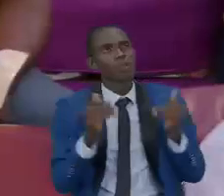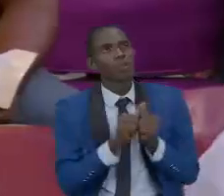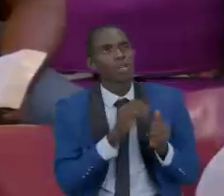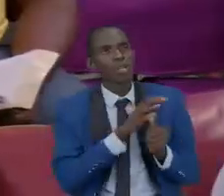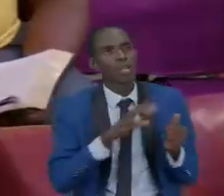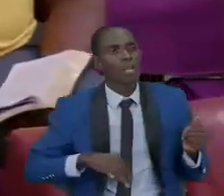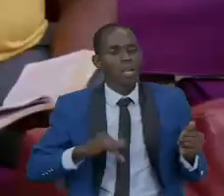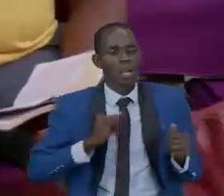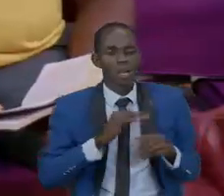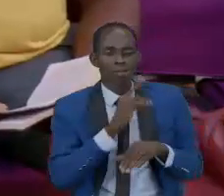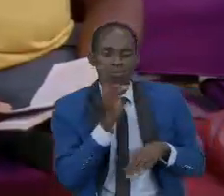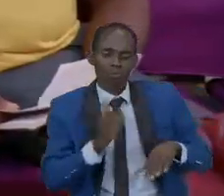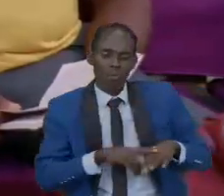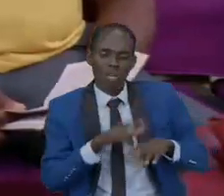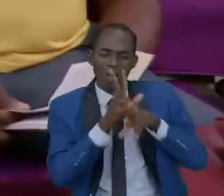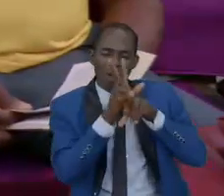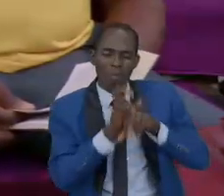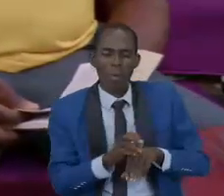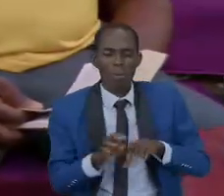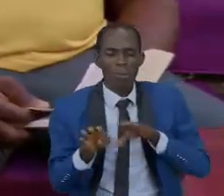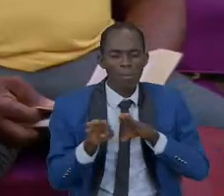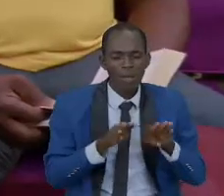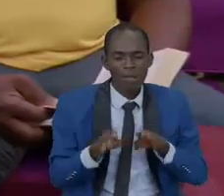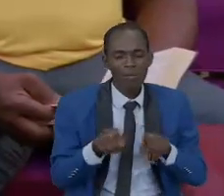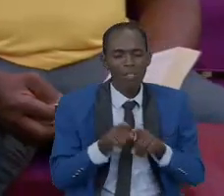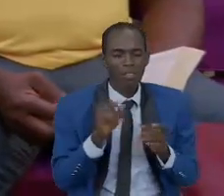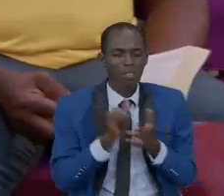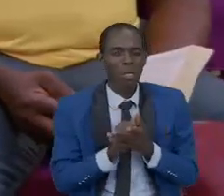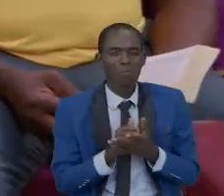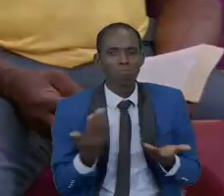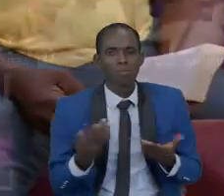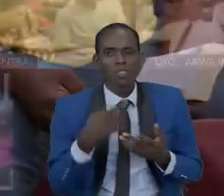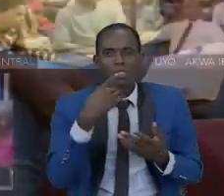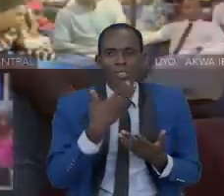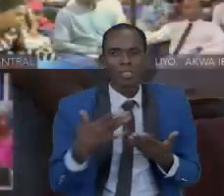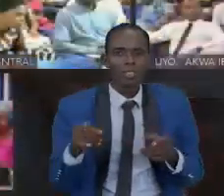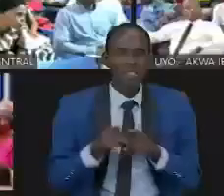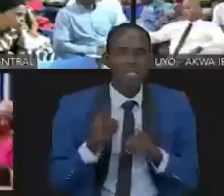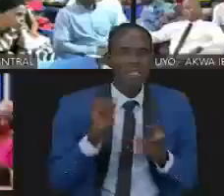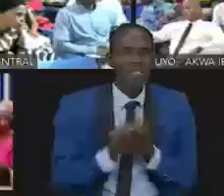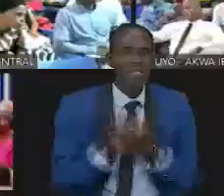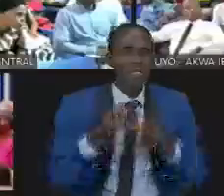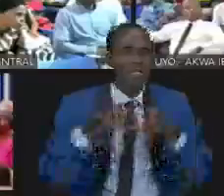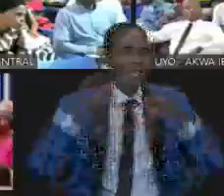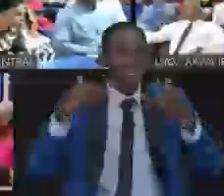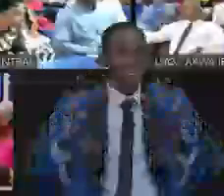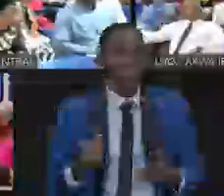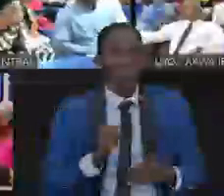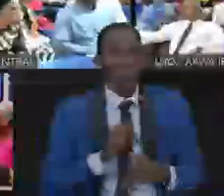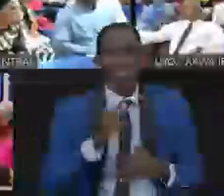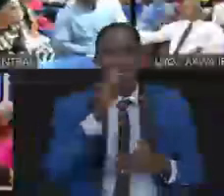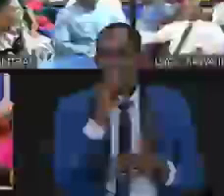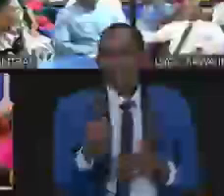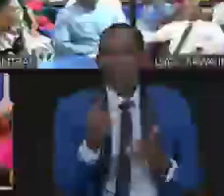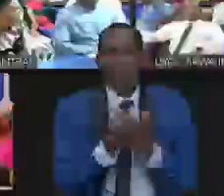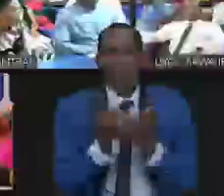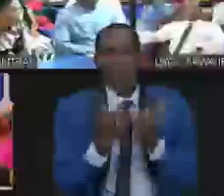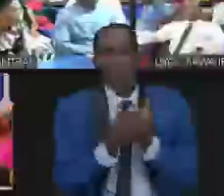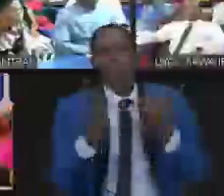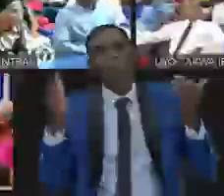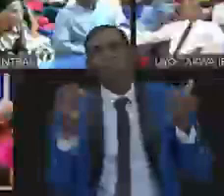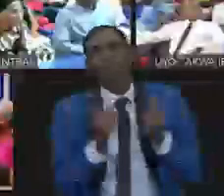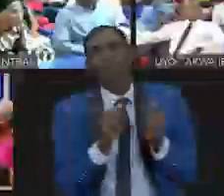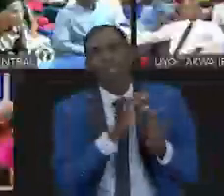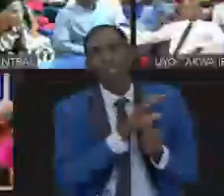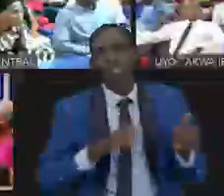that I used to think like that I used to talking that other way but now I am crucified Christ neighbor the layers